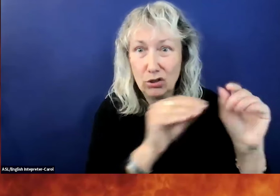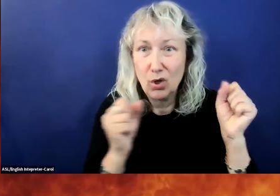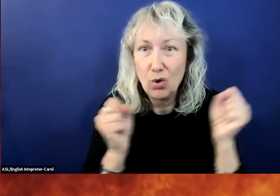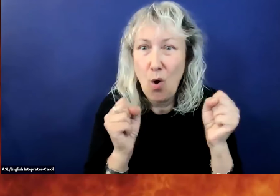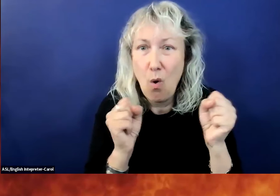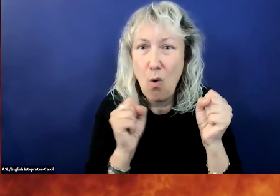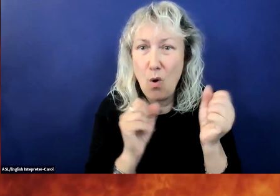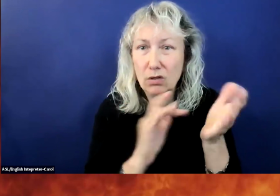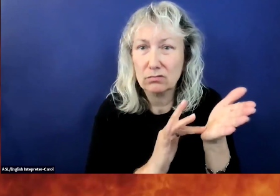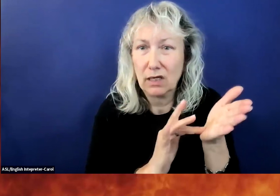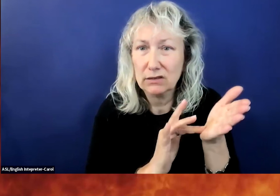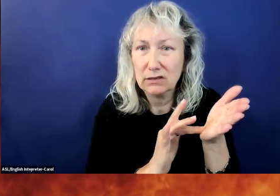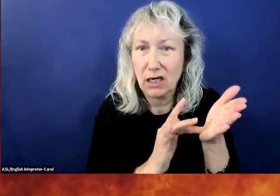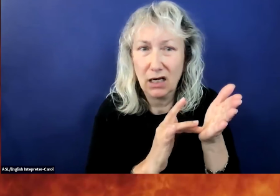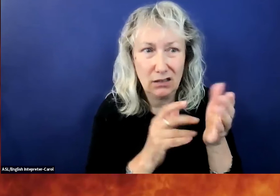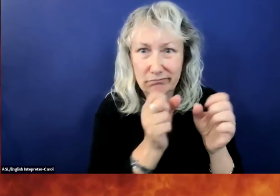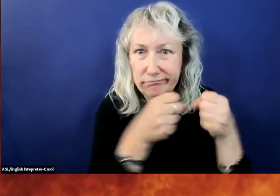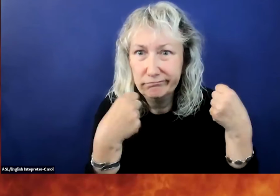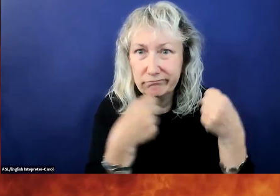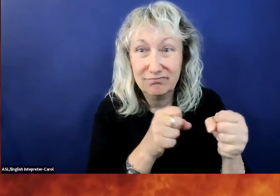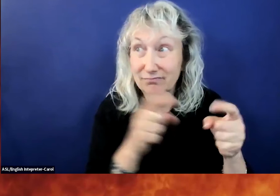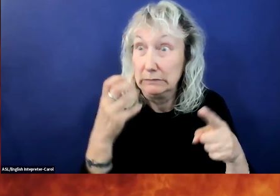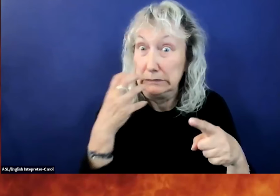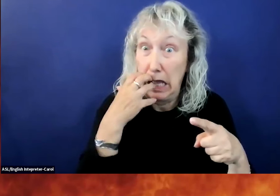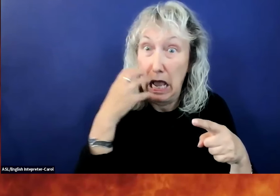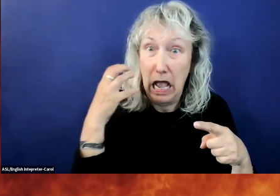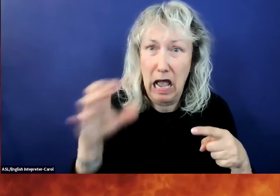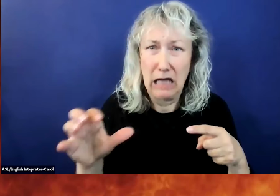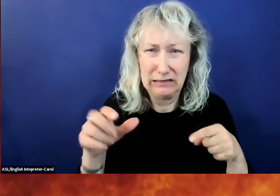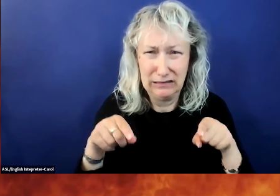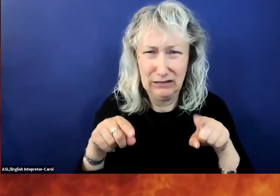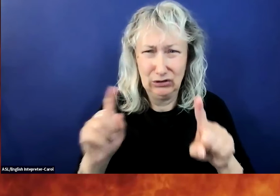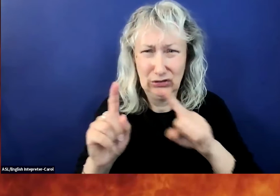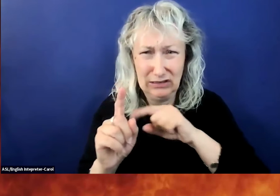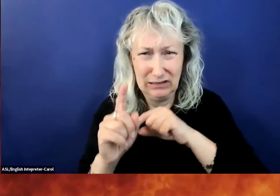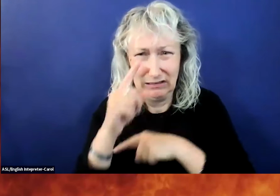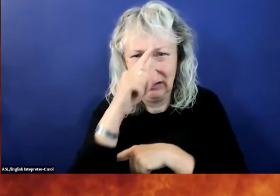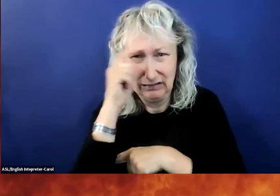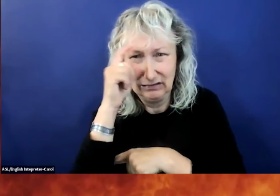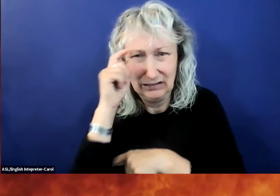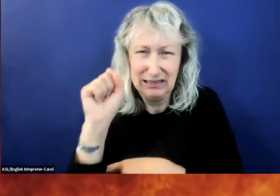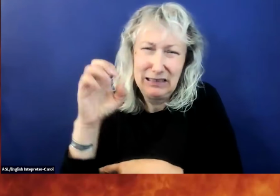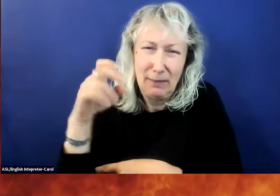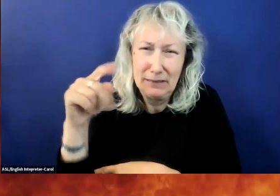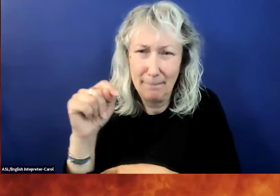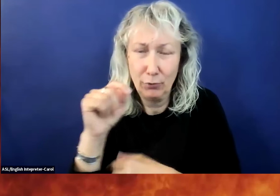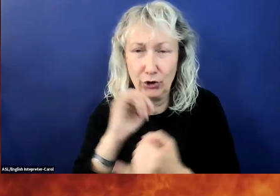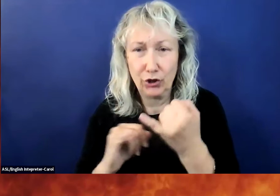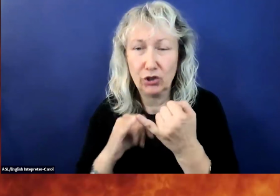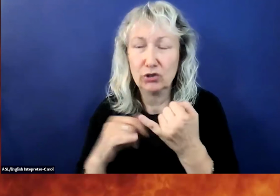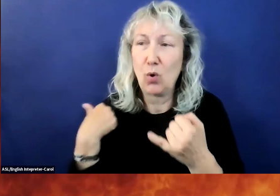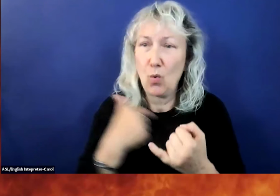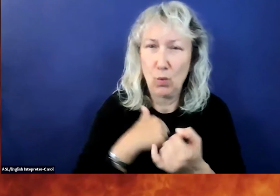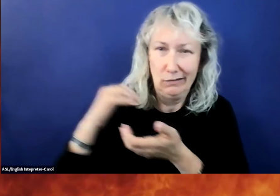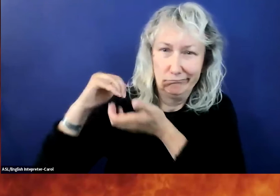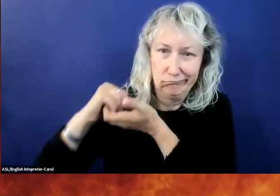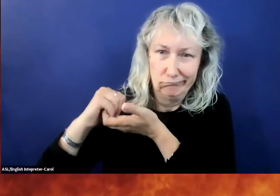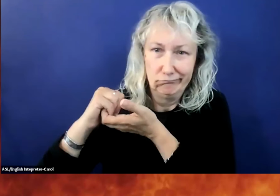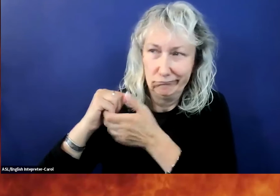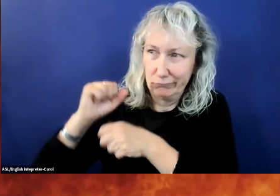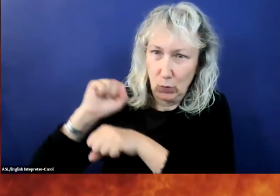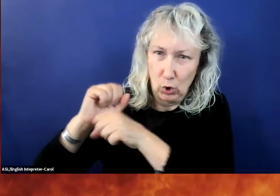their insulin, and it was really hot in September at the fairgrounds. We did partner with the Red Cross to help